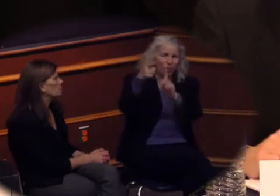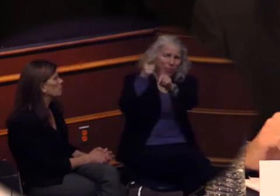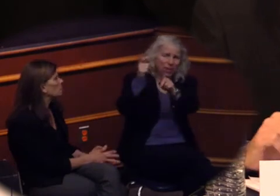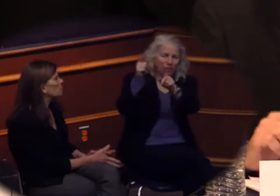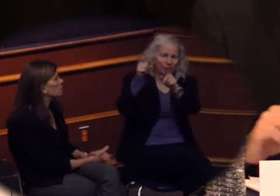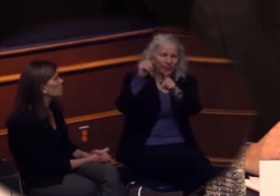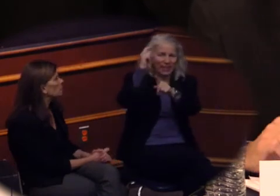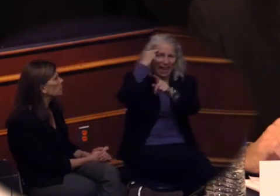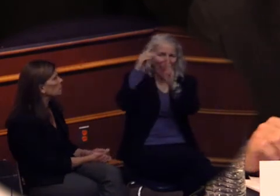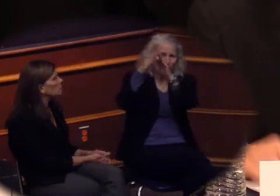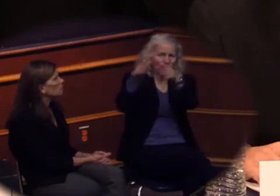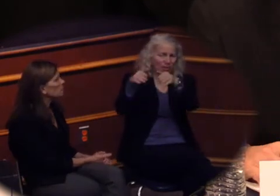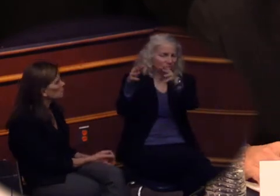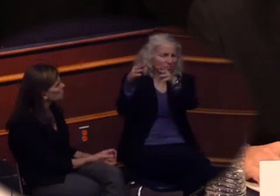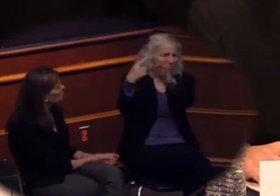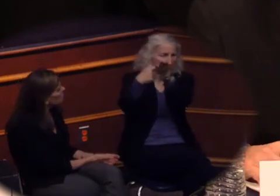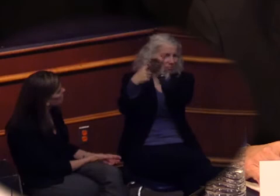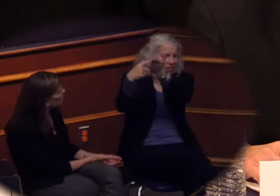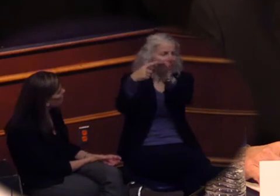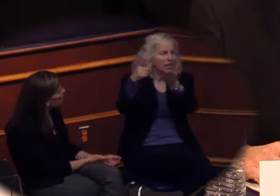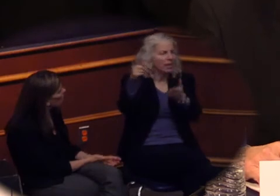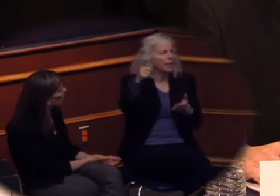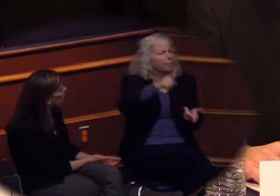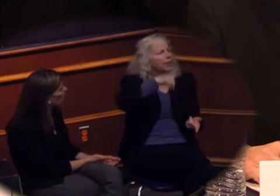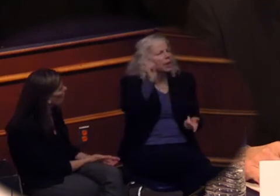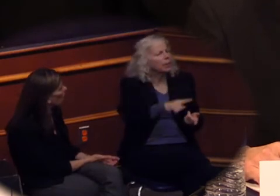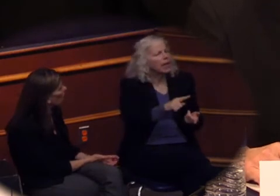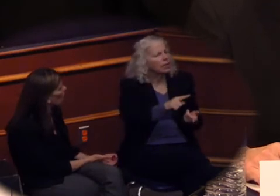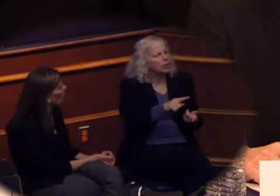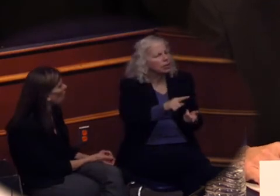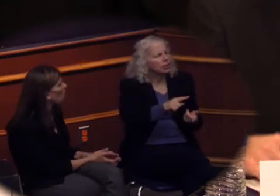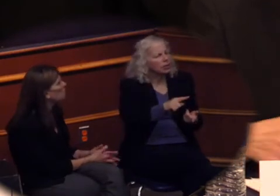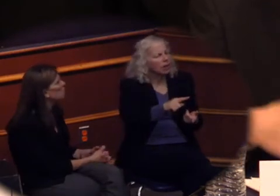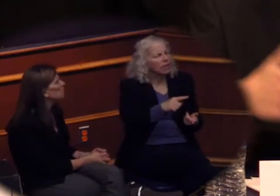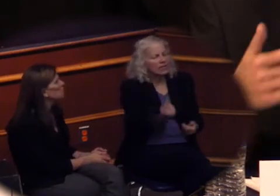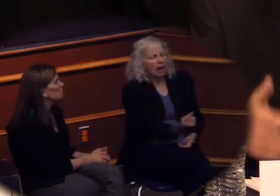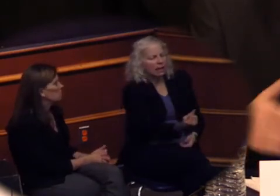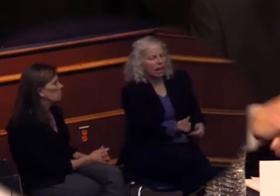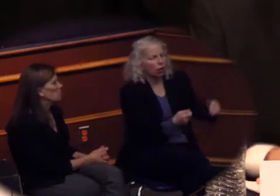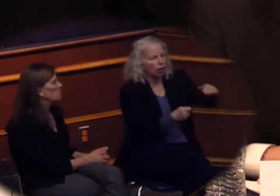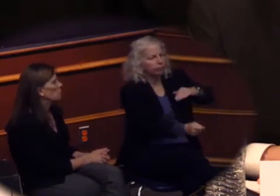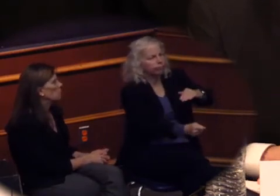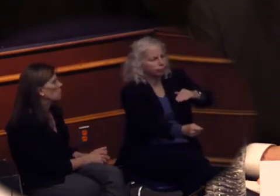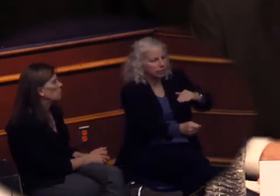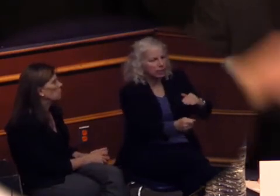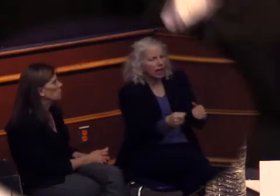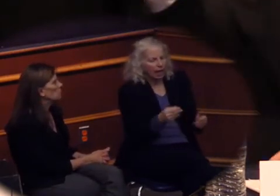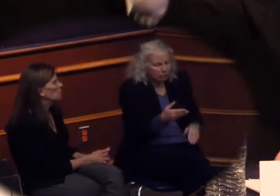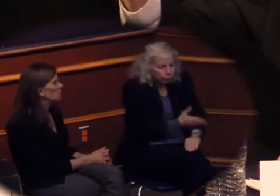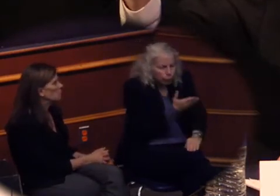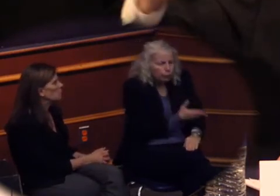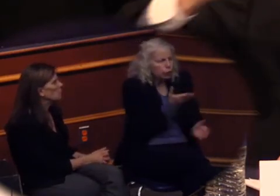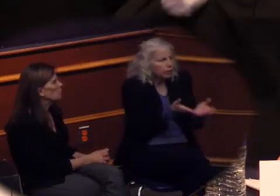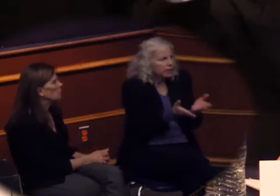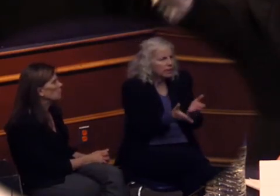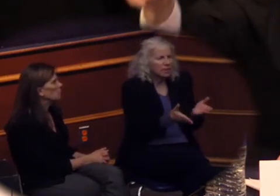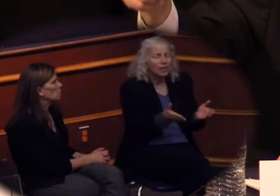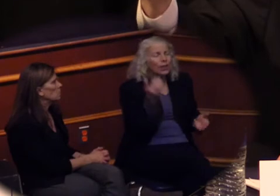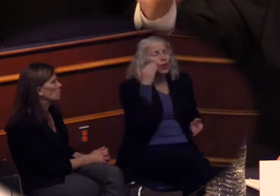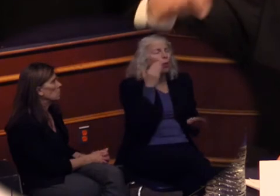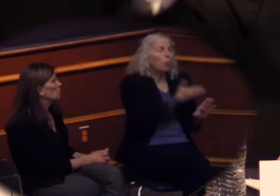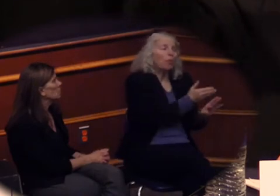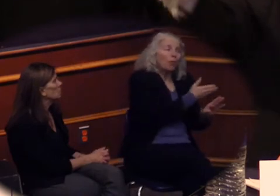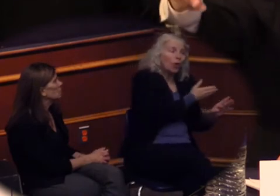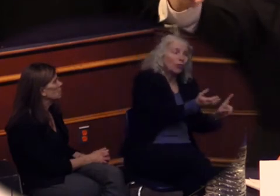a reduction or elimination of solitary confinement that improves services for people at every step, before